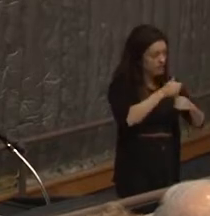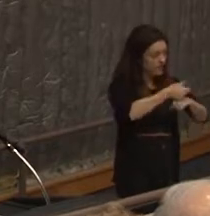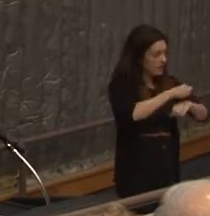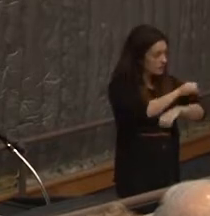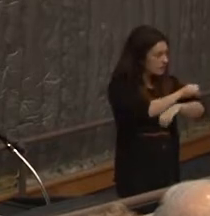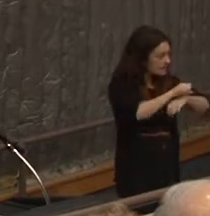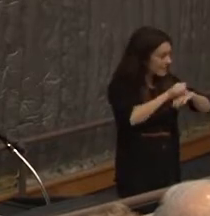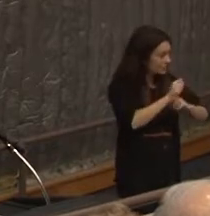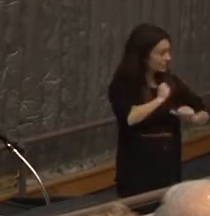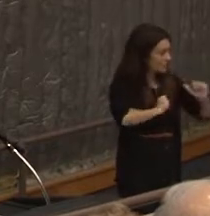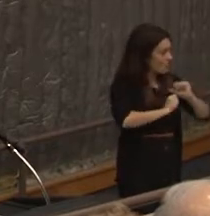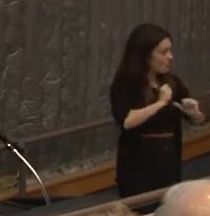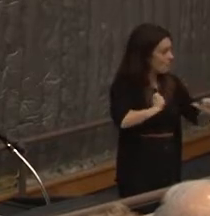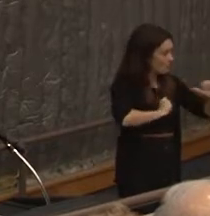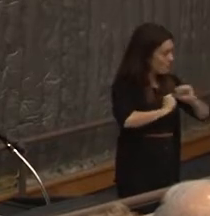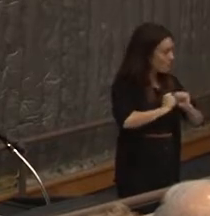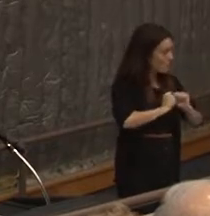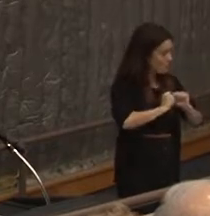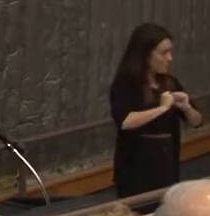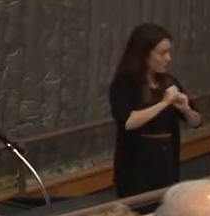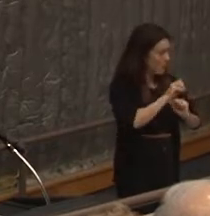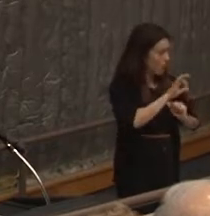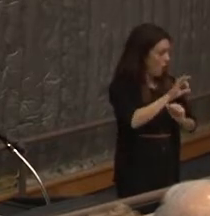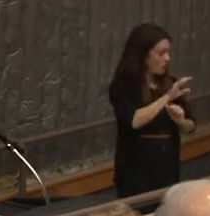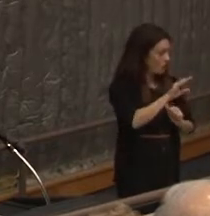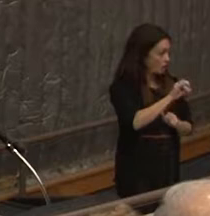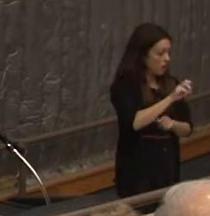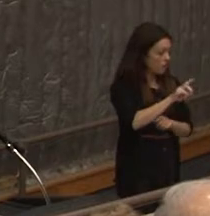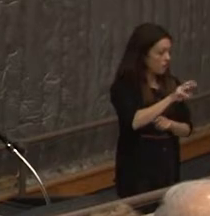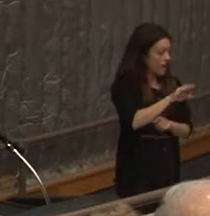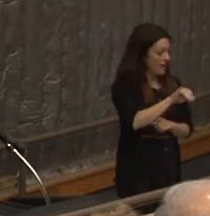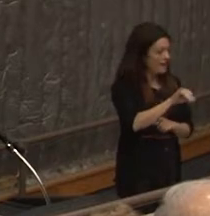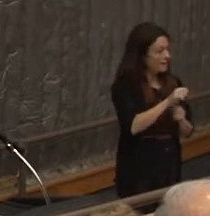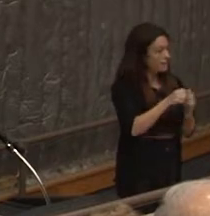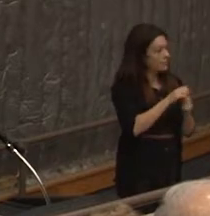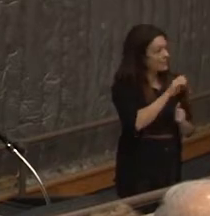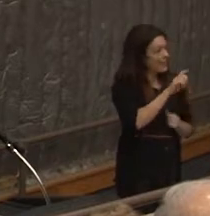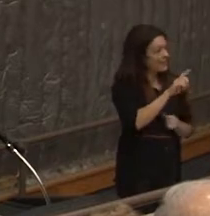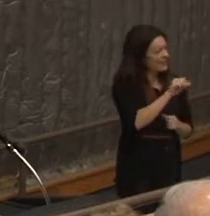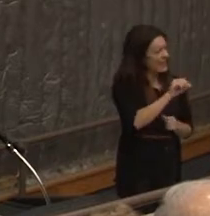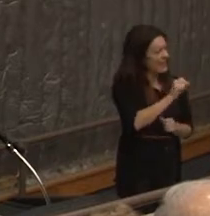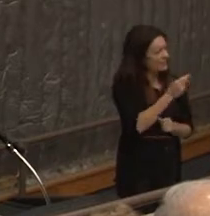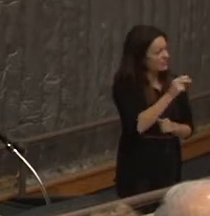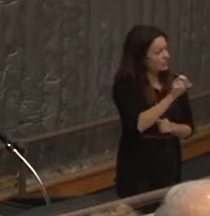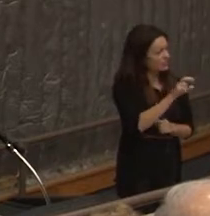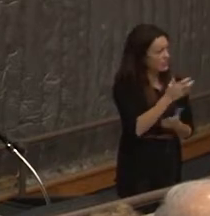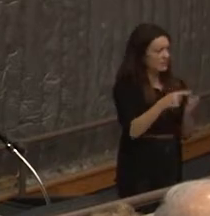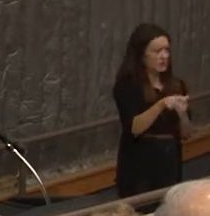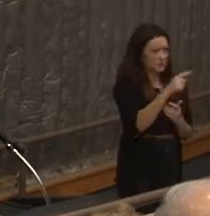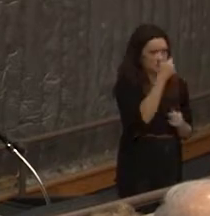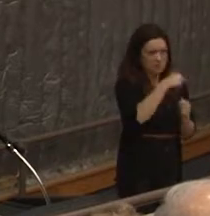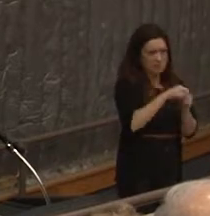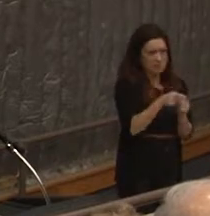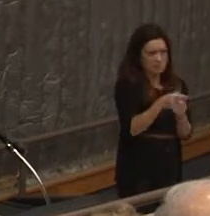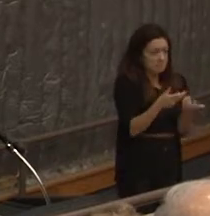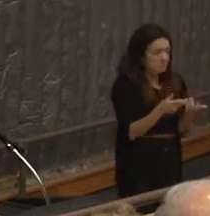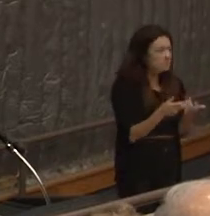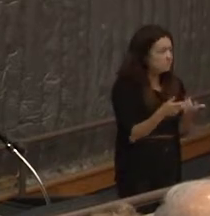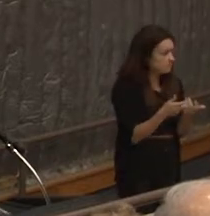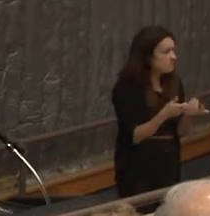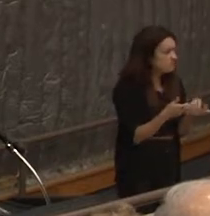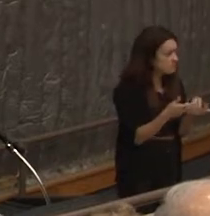show, which is with Ed Asner. Some of you may remember him, and Kate Burton. They're going to be